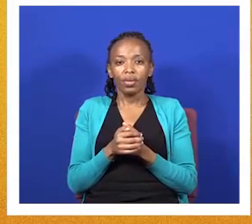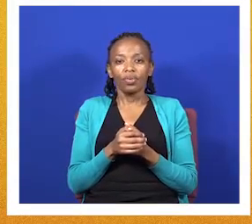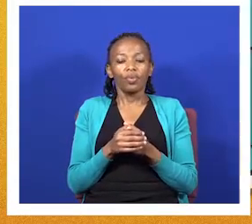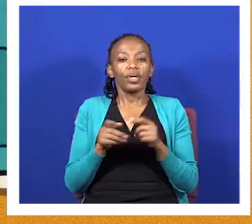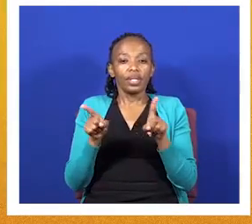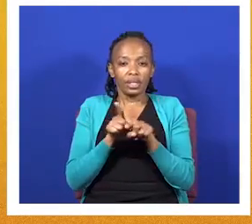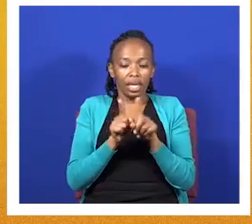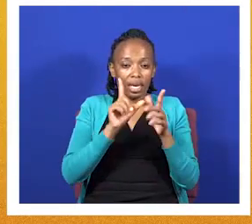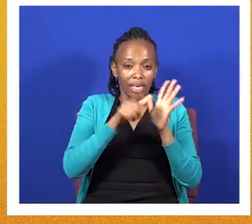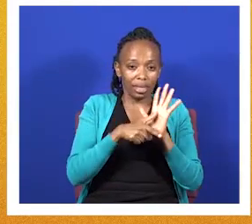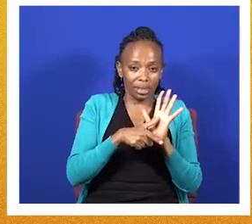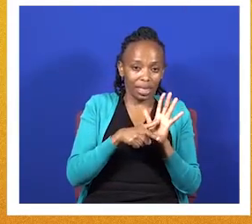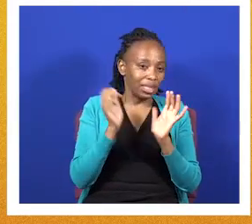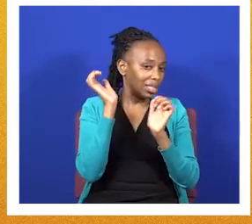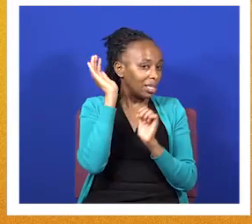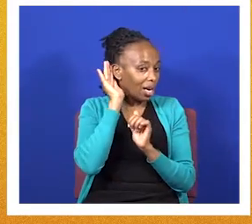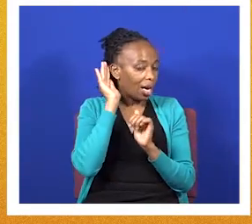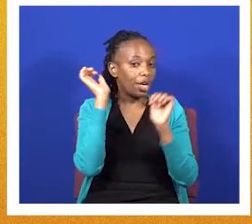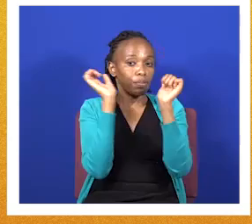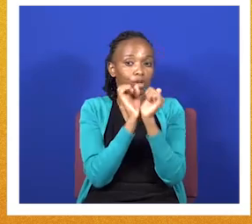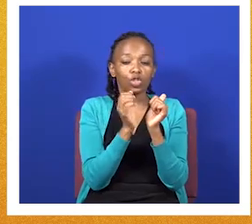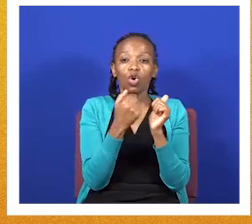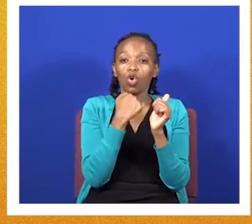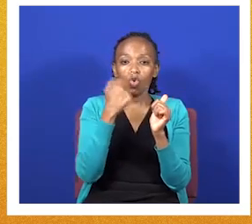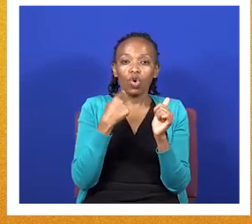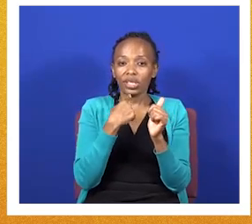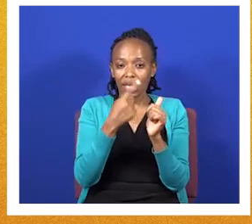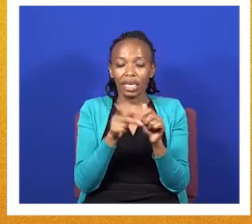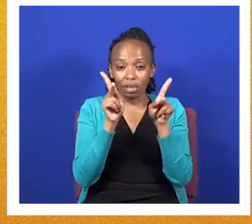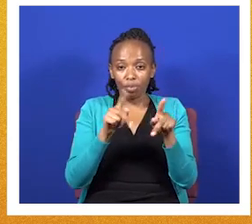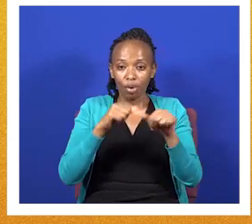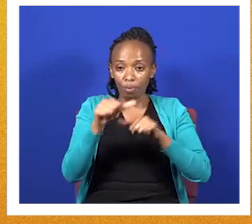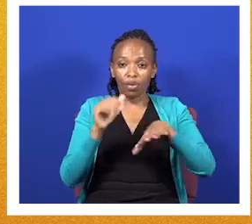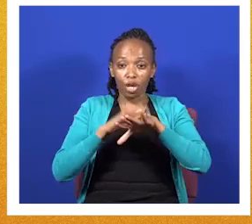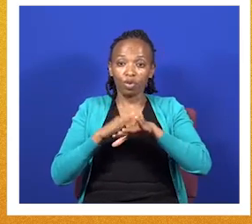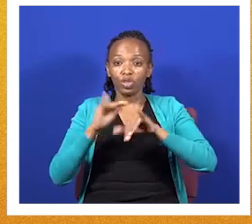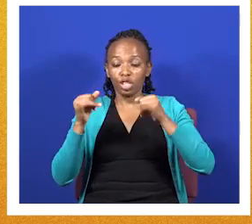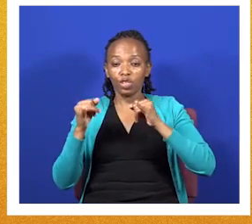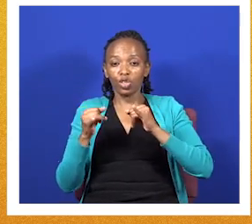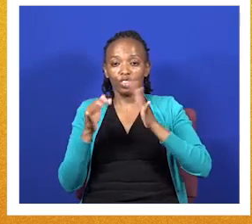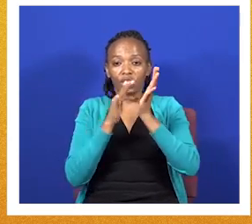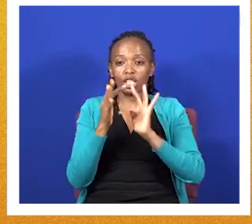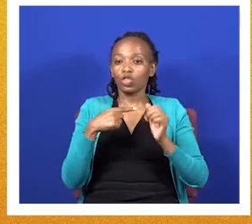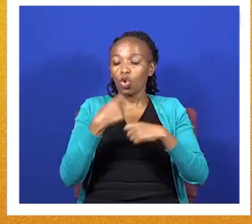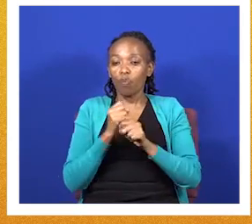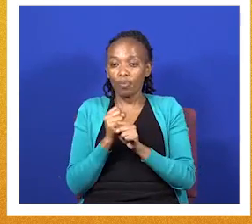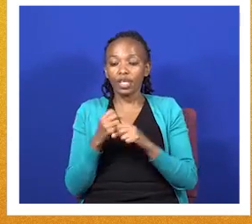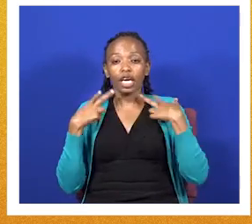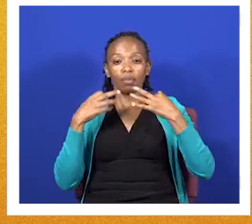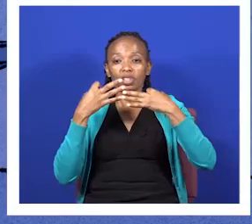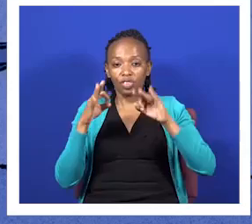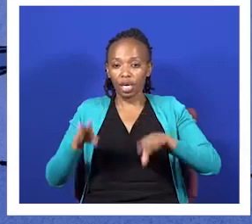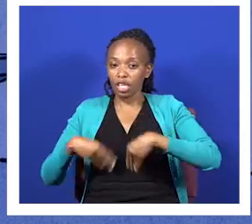Along the way, Onesimus met the Apostle Paul, who was famous for telling people the good news about Jesus, who came to set the captives free and to